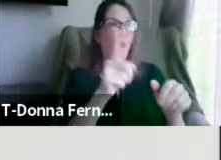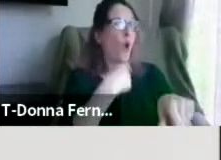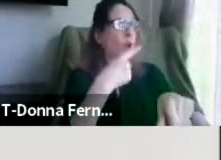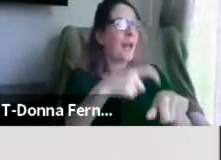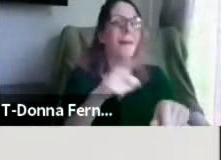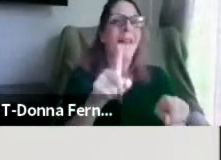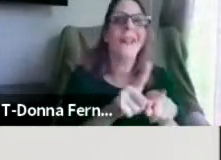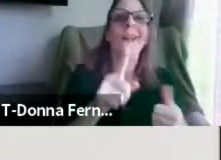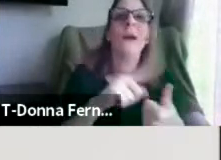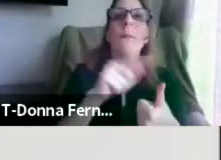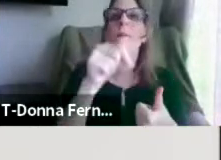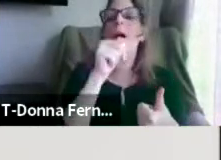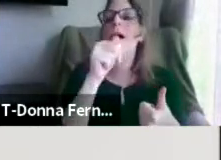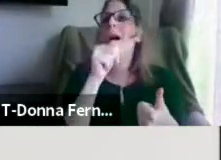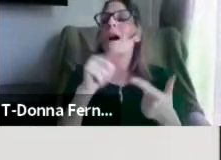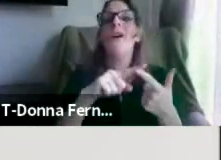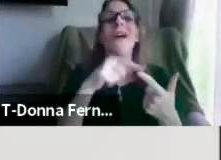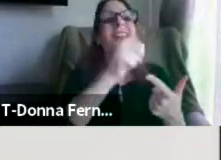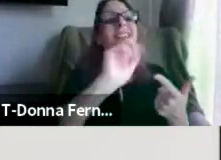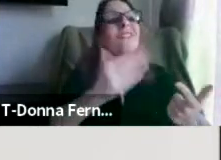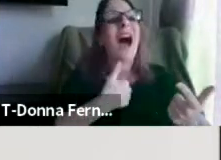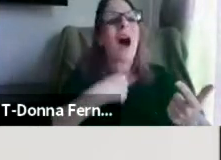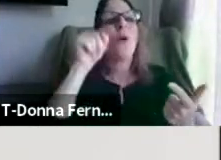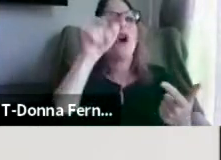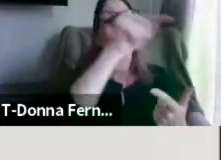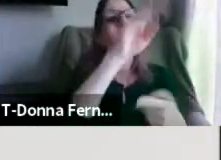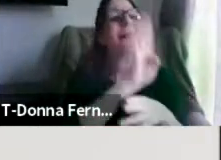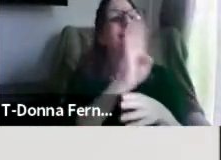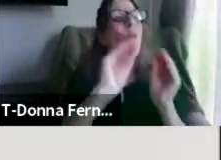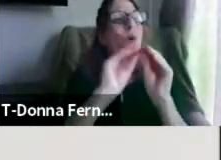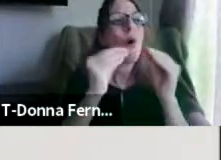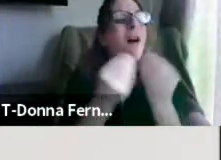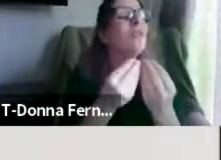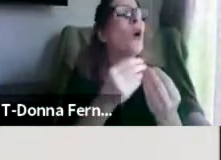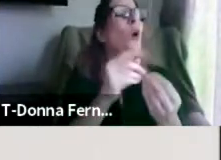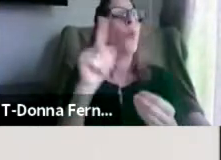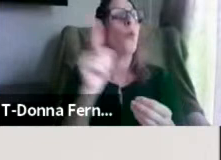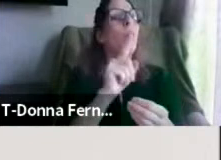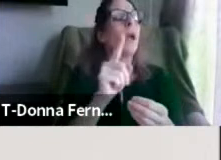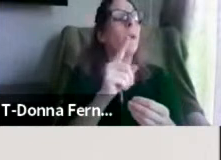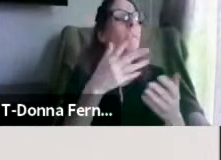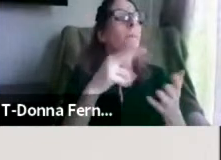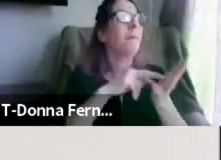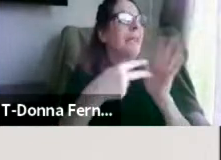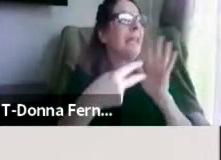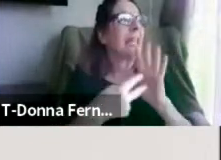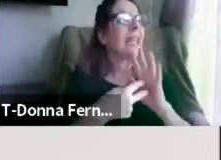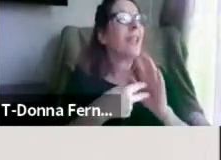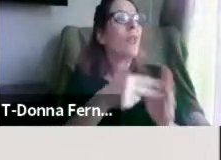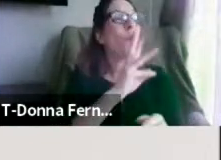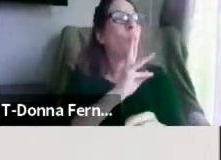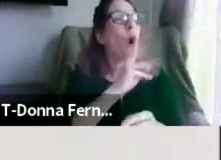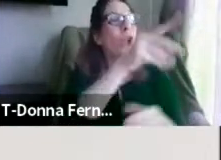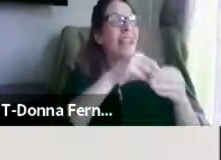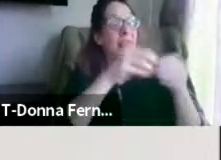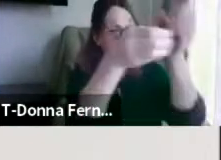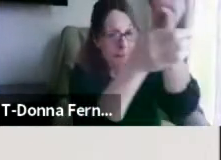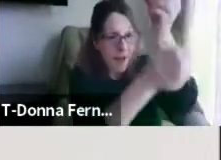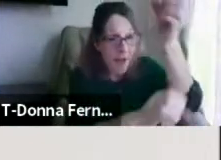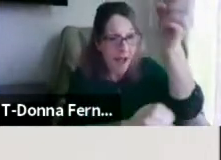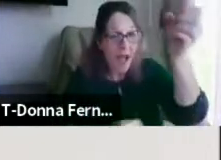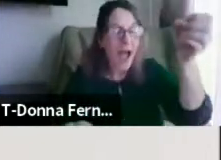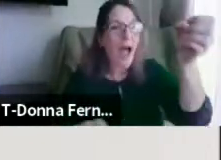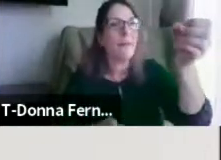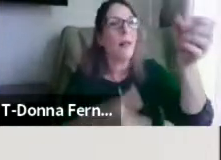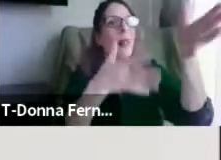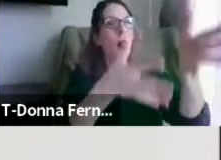bars, any of our offices, or anything where the water may have sat in our pipes, we want to flush those